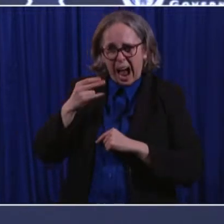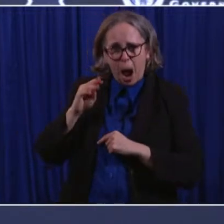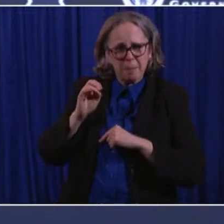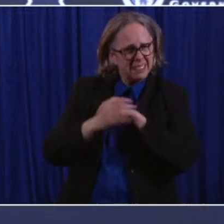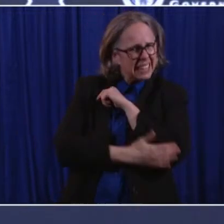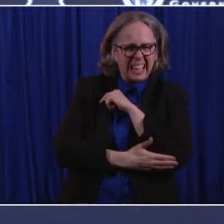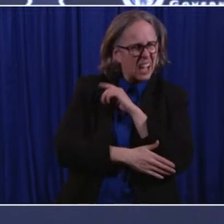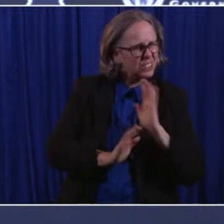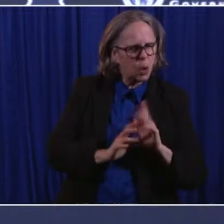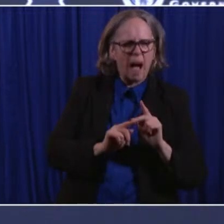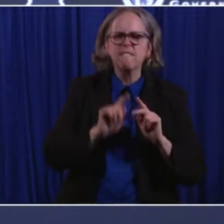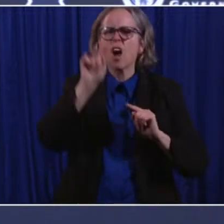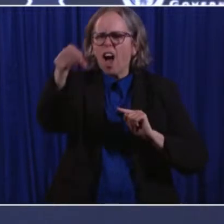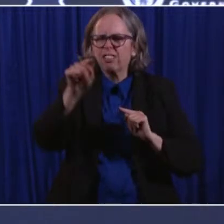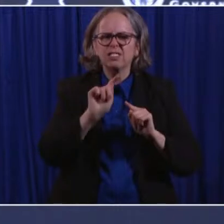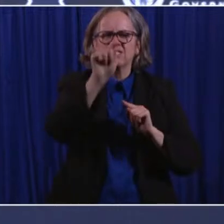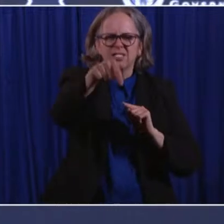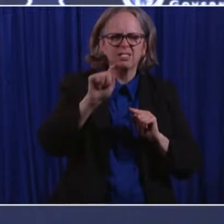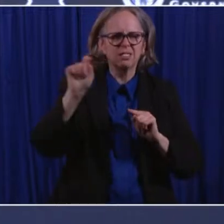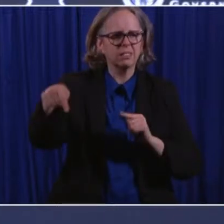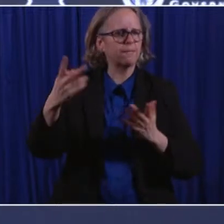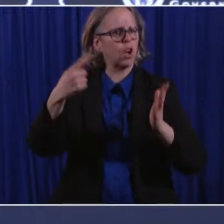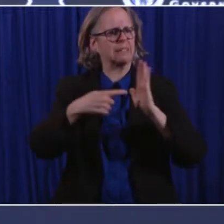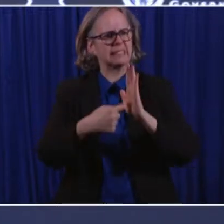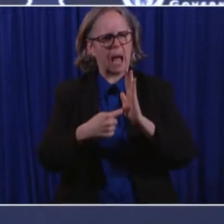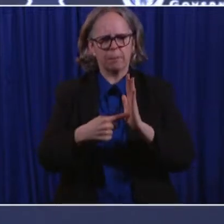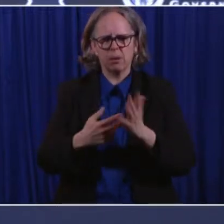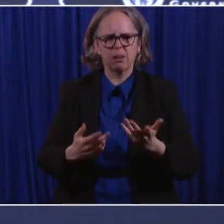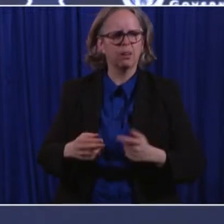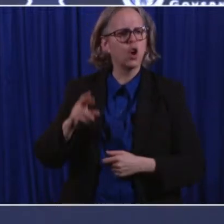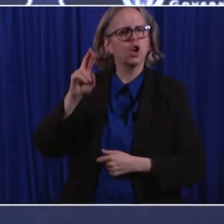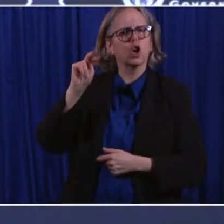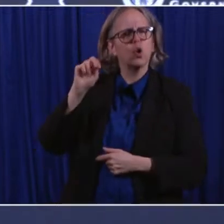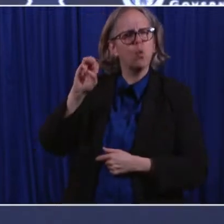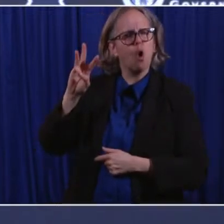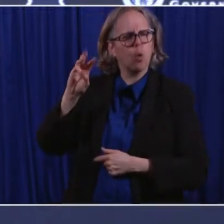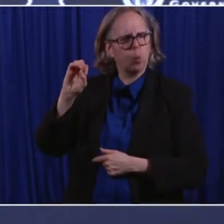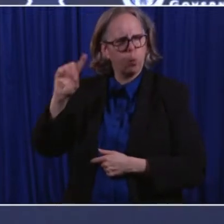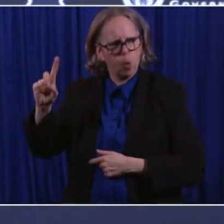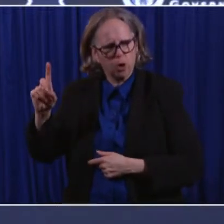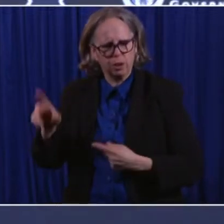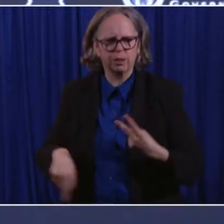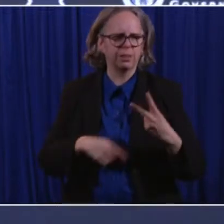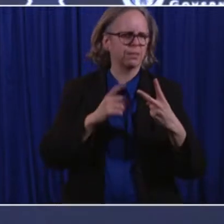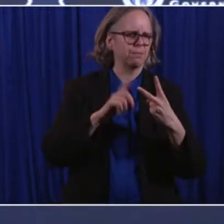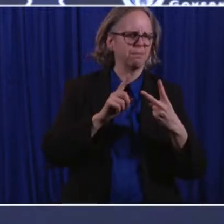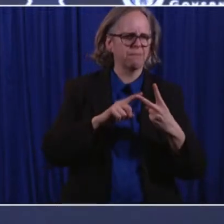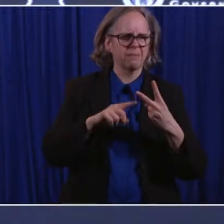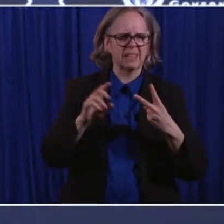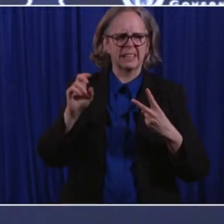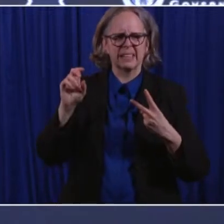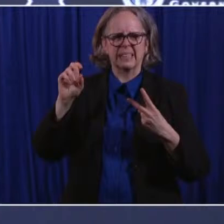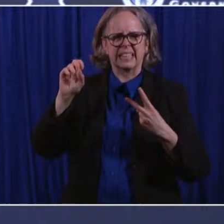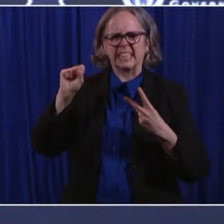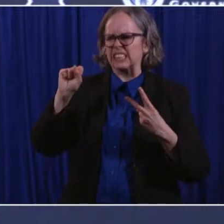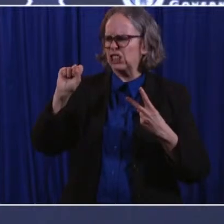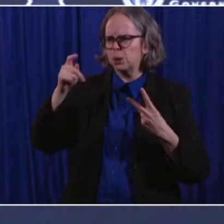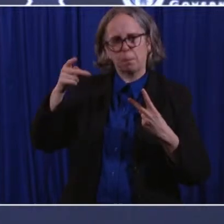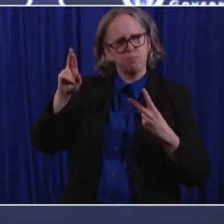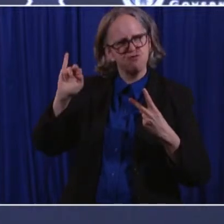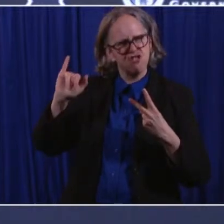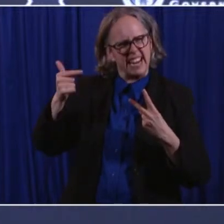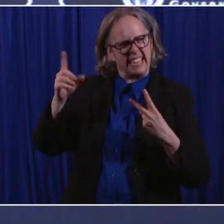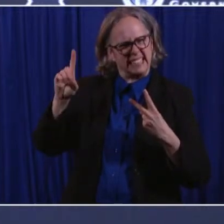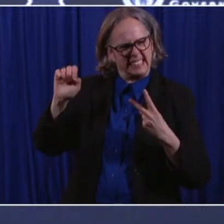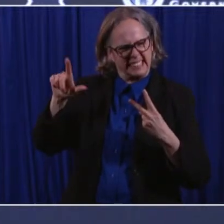Public Health, Norwood, Springdale, all work closely and meet regularly to coordinate efforts in the community. Hamilton